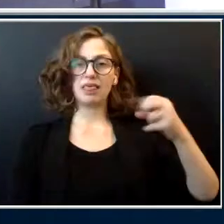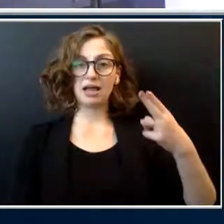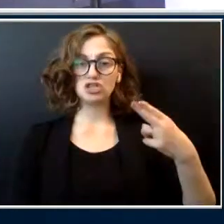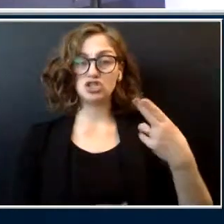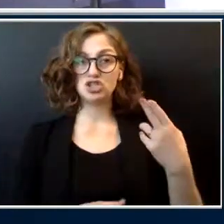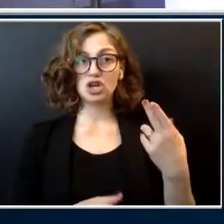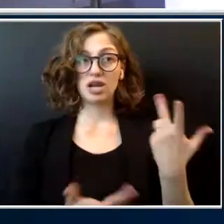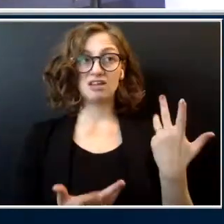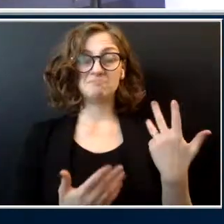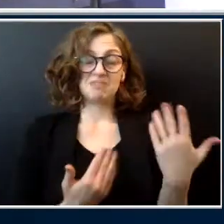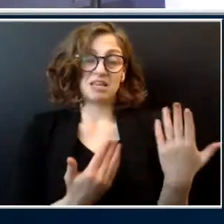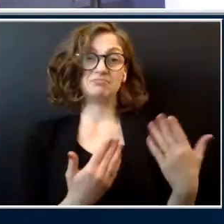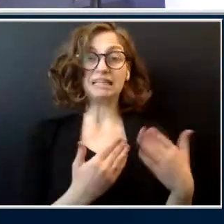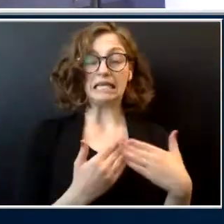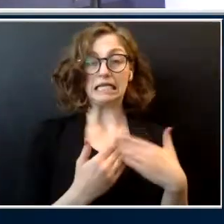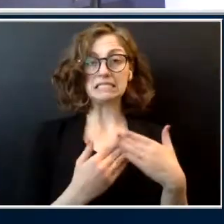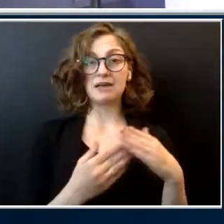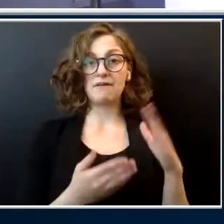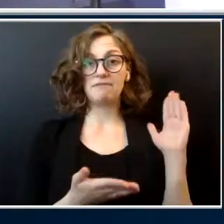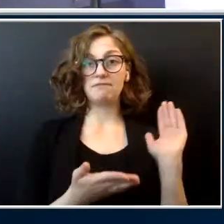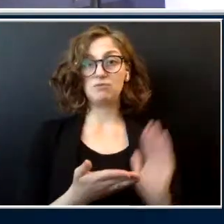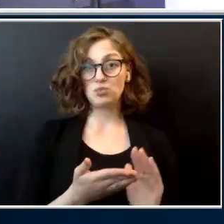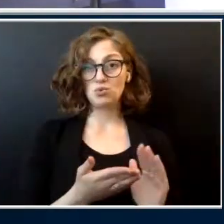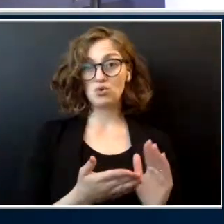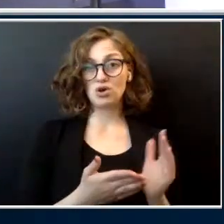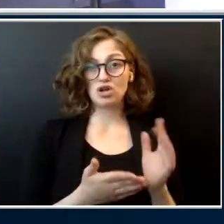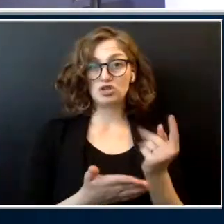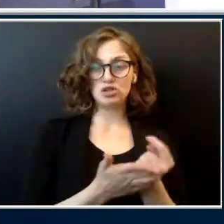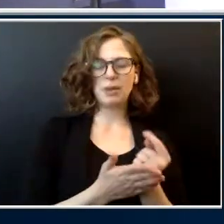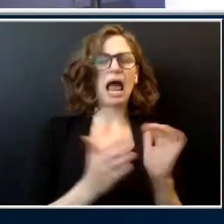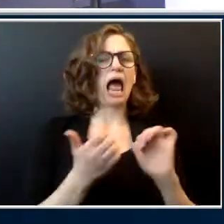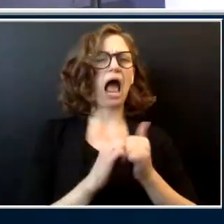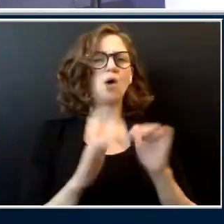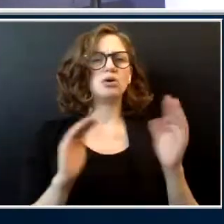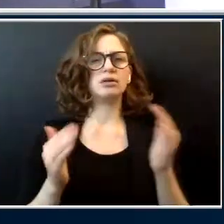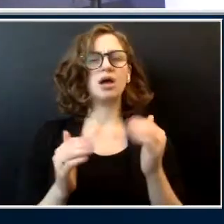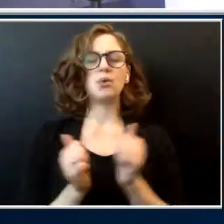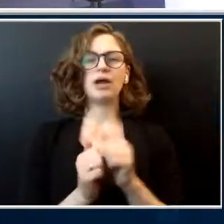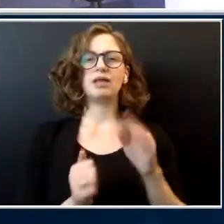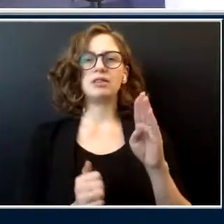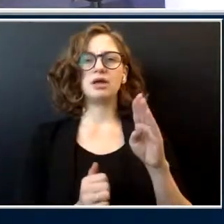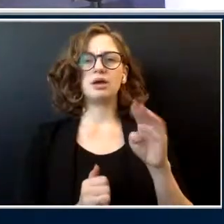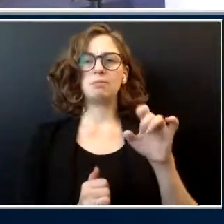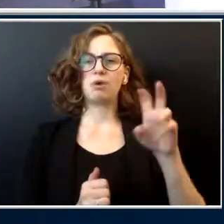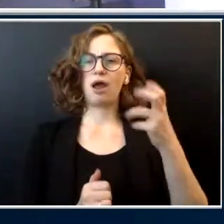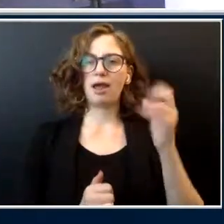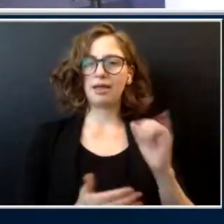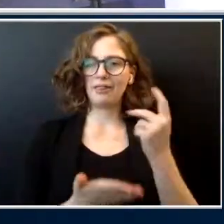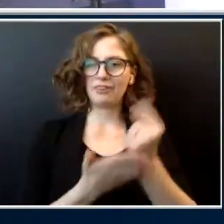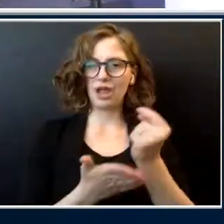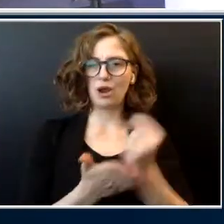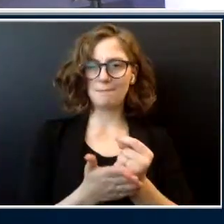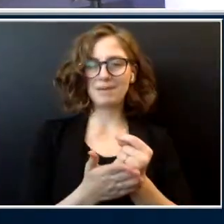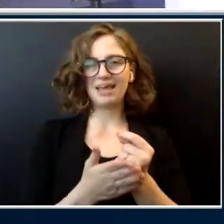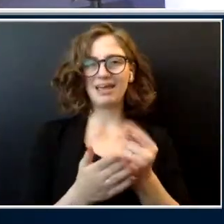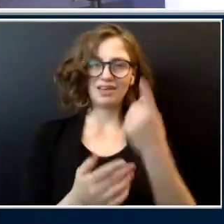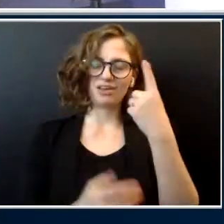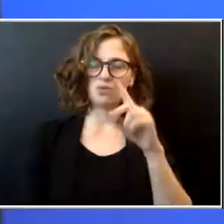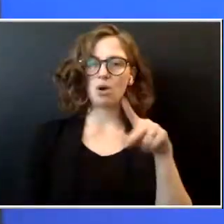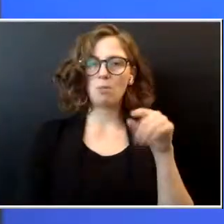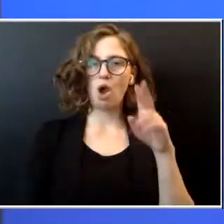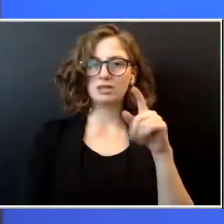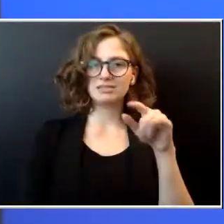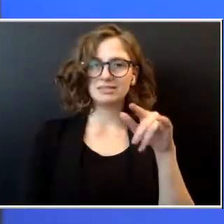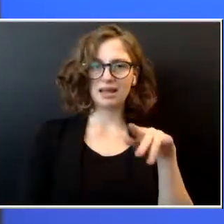it compare to brachytherapy for prostate cancer? Oh, that's an interesting question. That's actually an informed question. That's a great question.